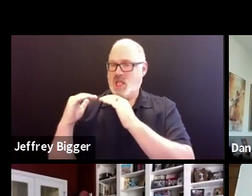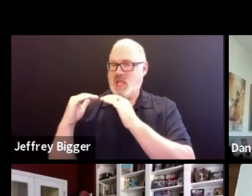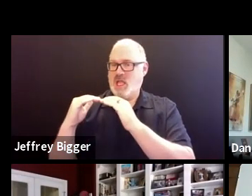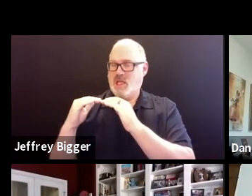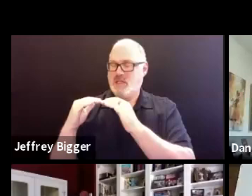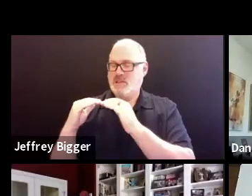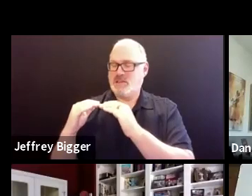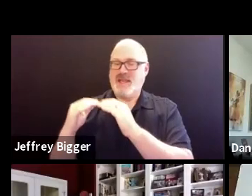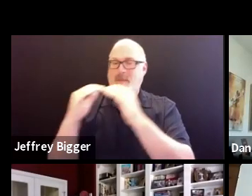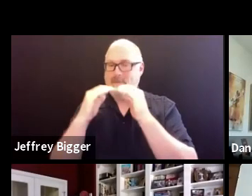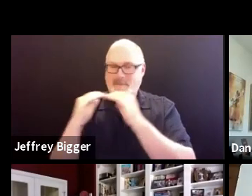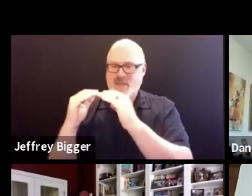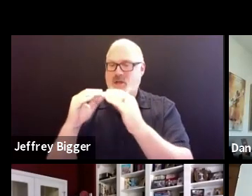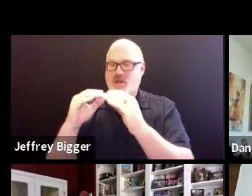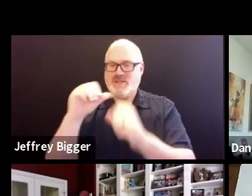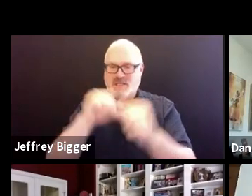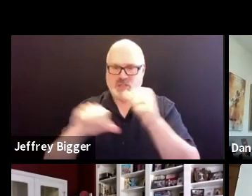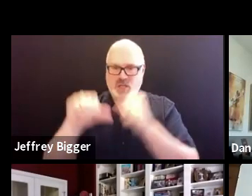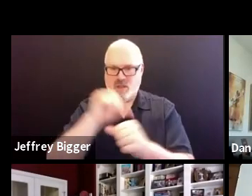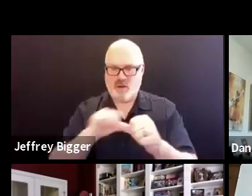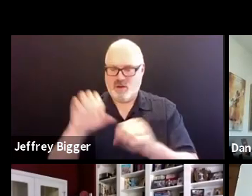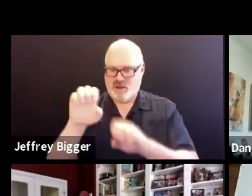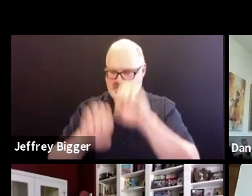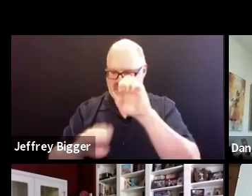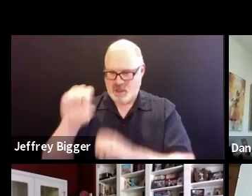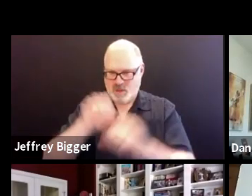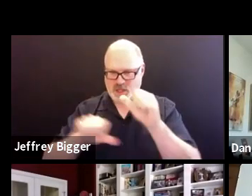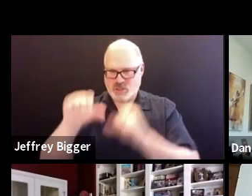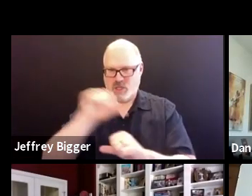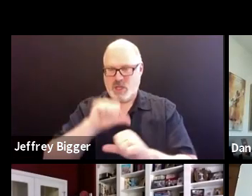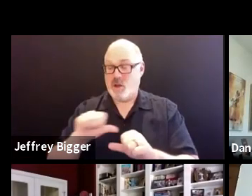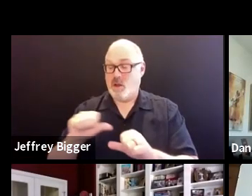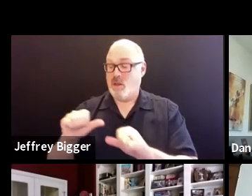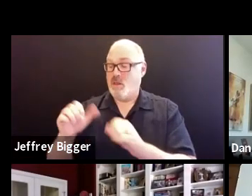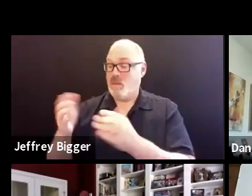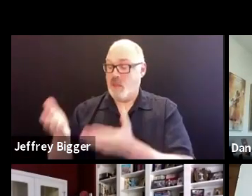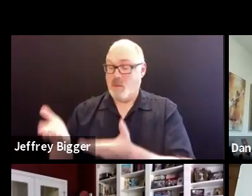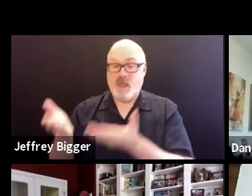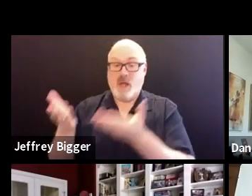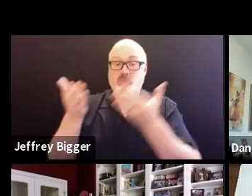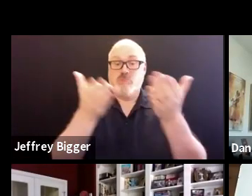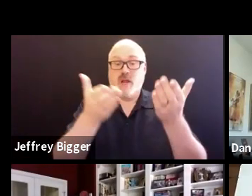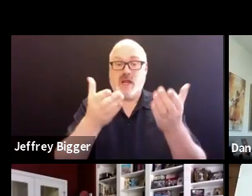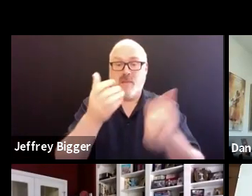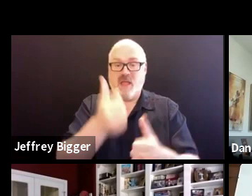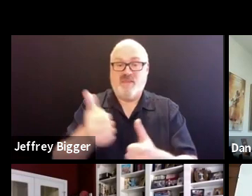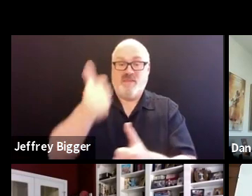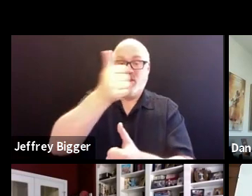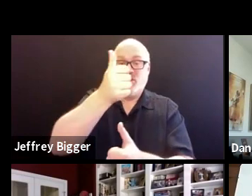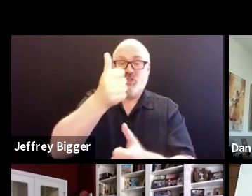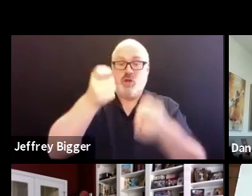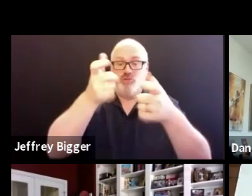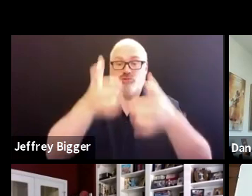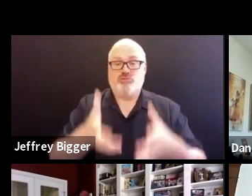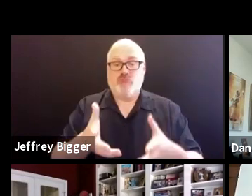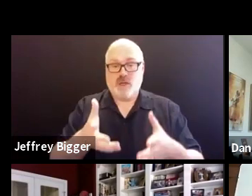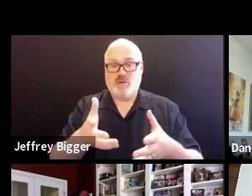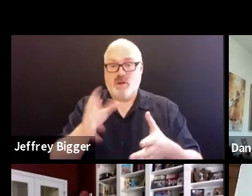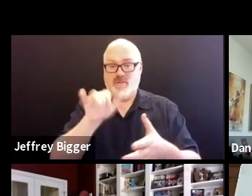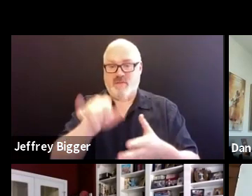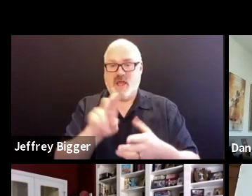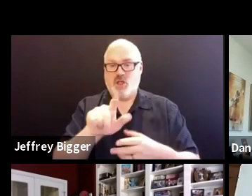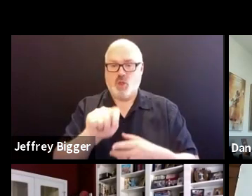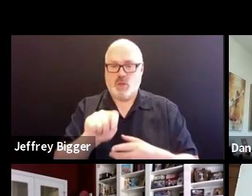faculty of the unit. It then goes on, they make a recommendation. The chair or director of that unit then makes